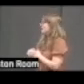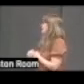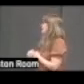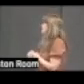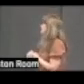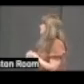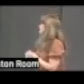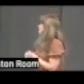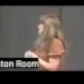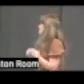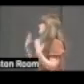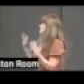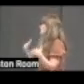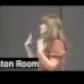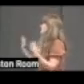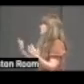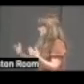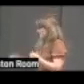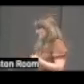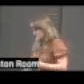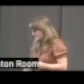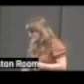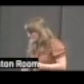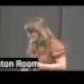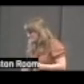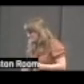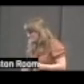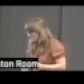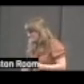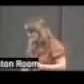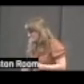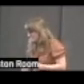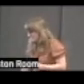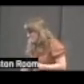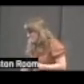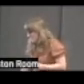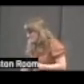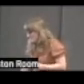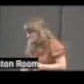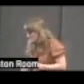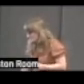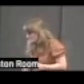call. It means that they like each other. She really wants to breed with them.